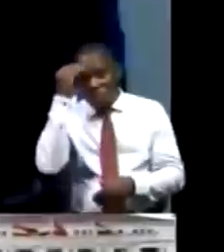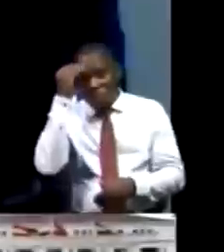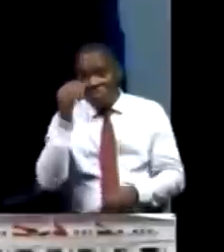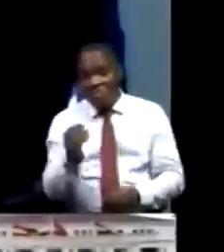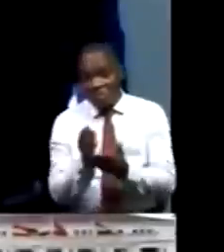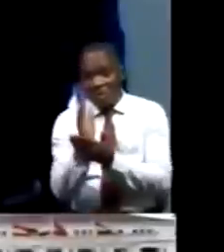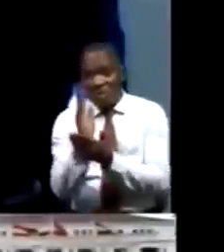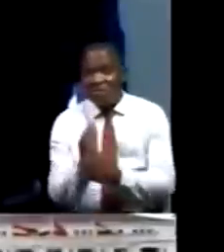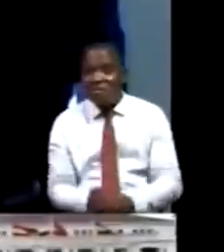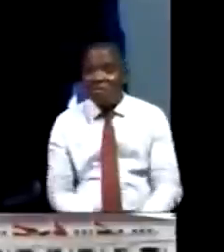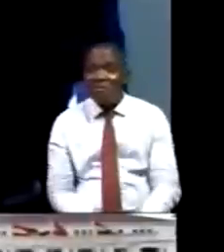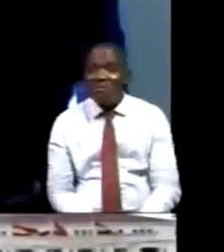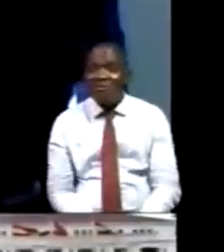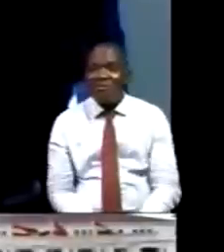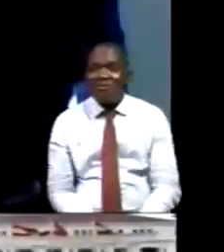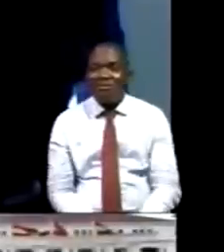Is that agreed?